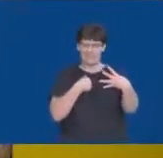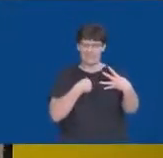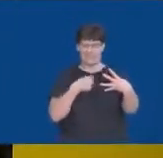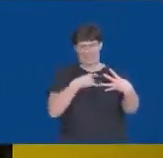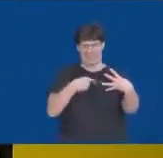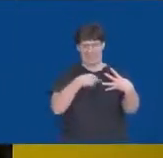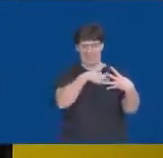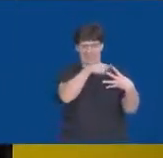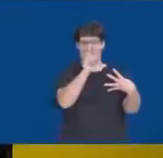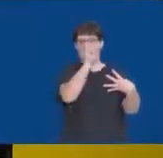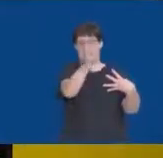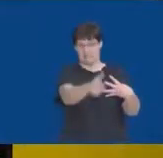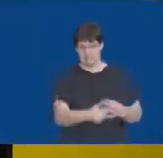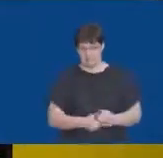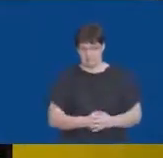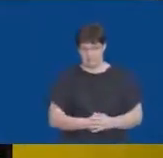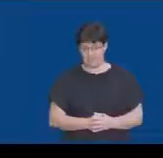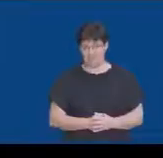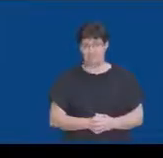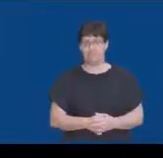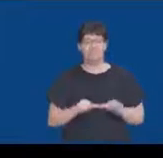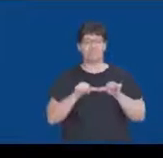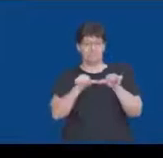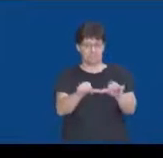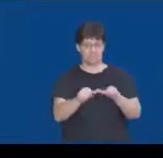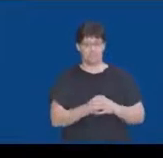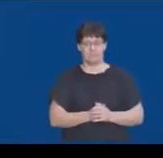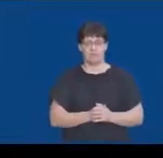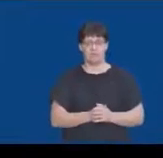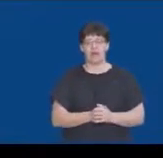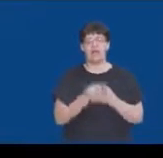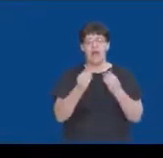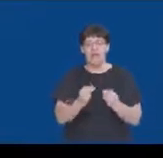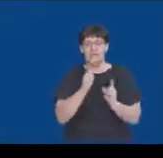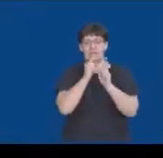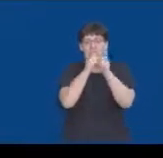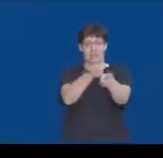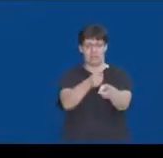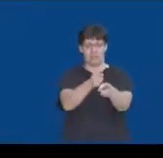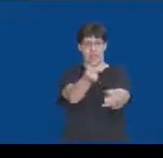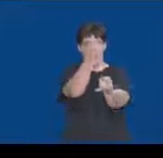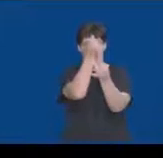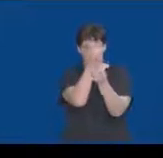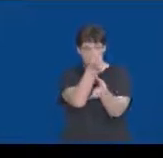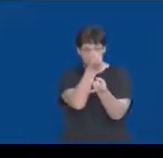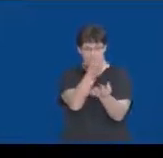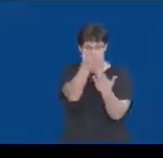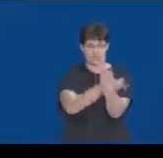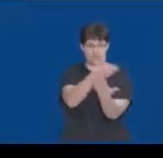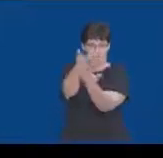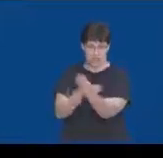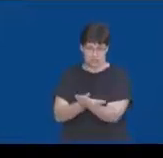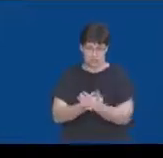later. So let's carry on. There are instructions and information sheets.